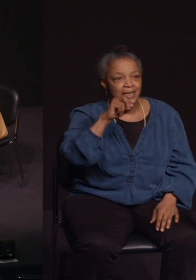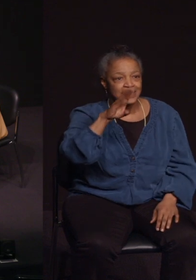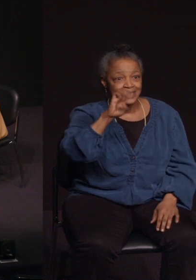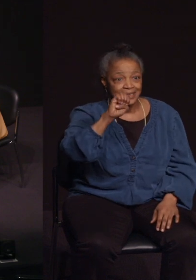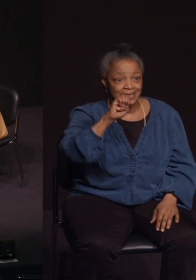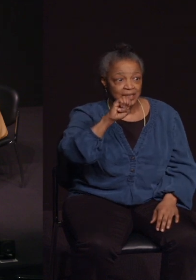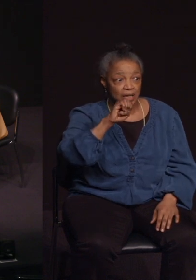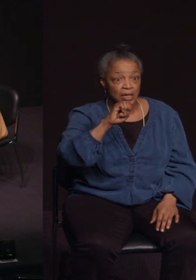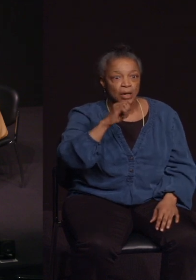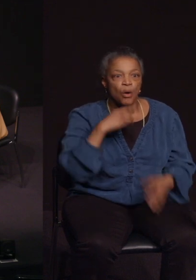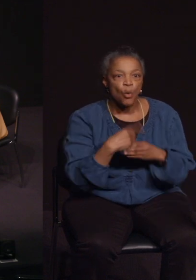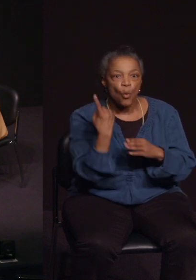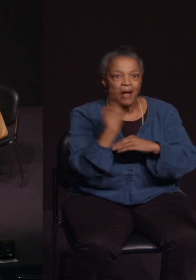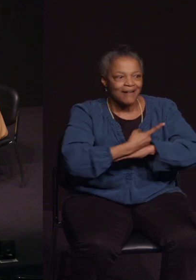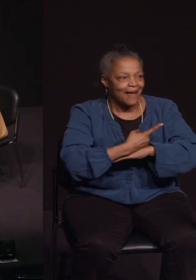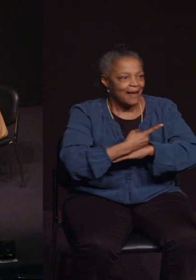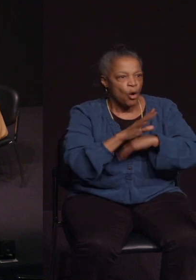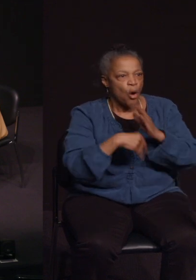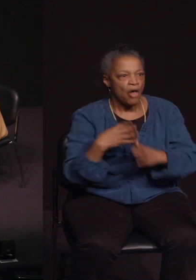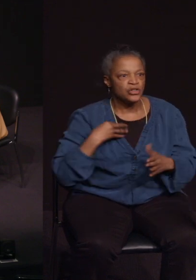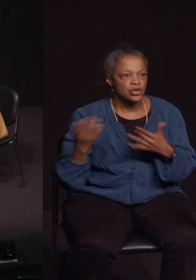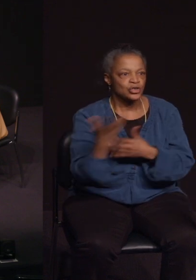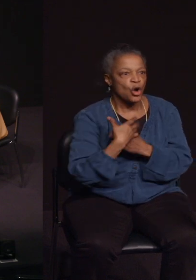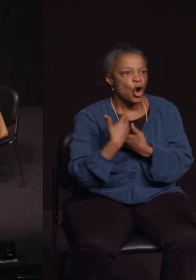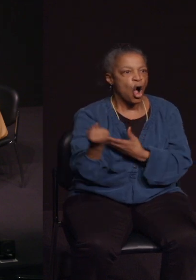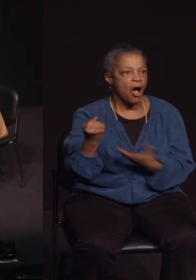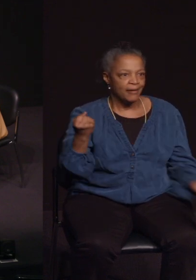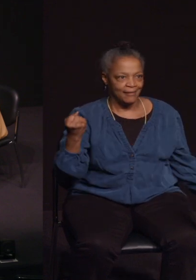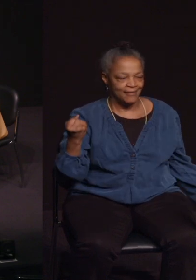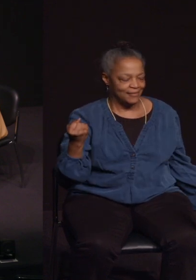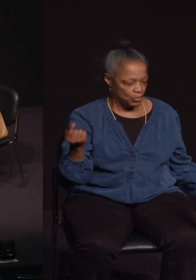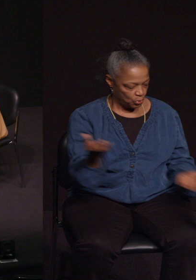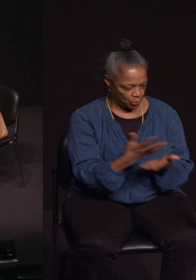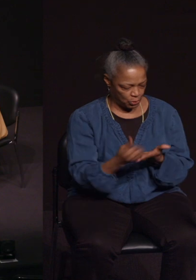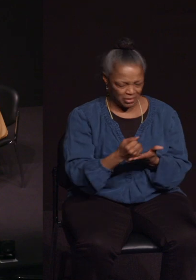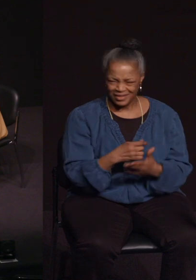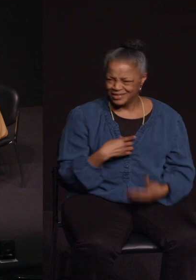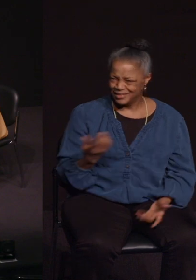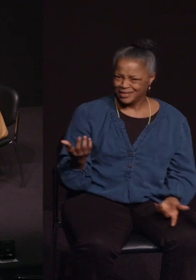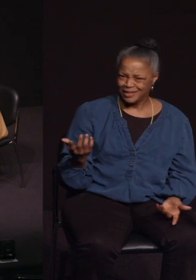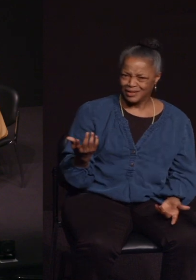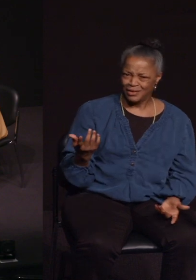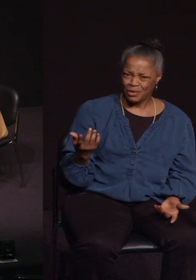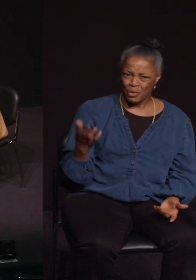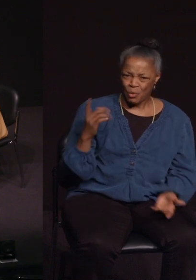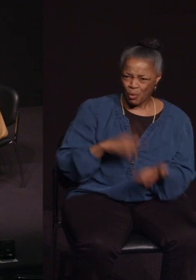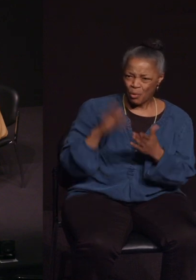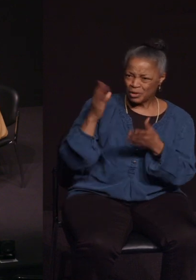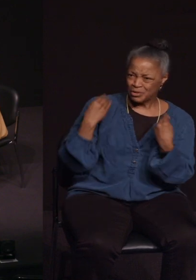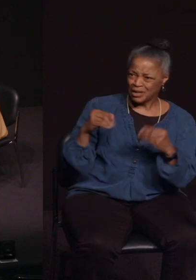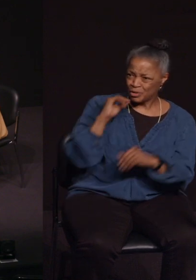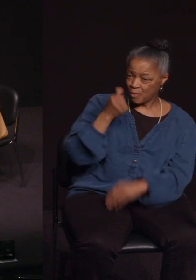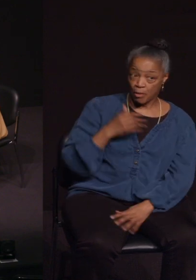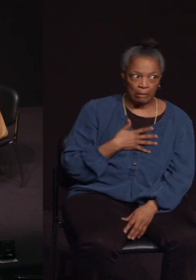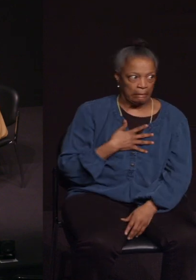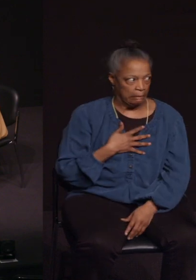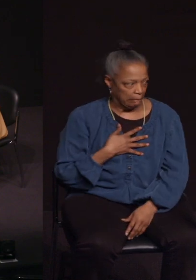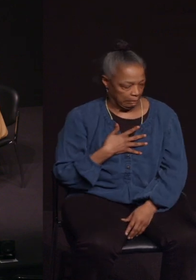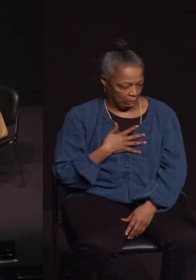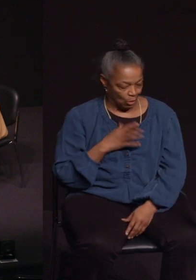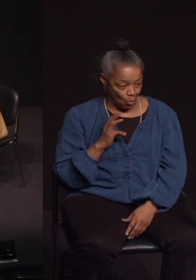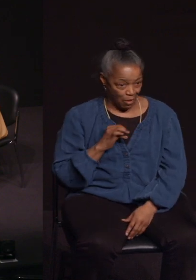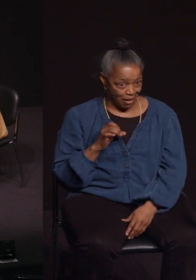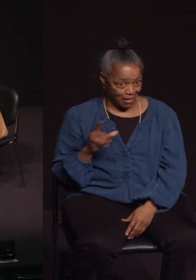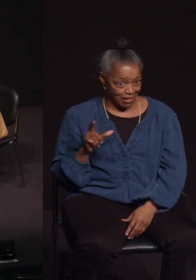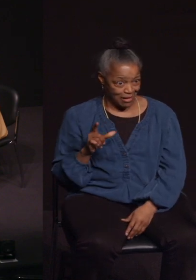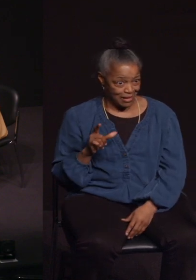hours, every T-shirt was gone. And they like, what we going to sell tomorrow? And one of them was like, well,